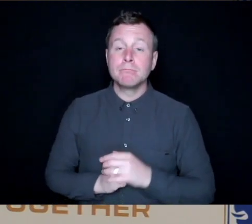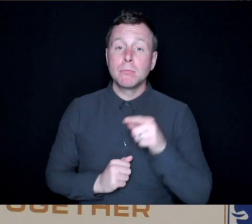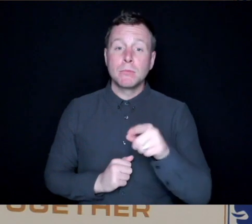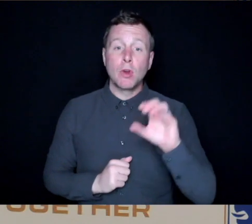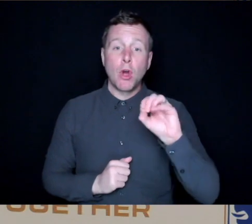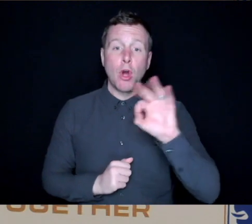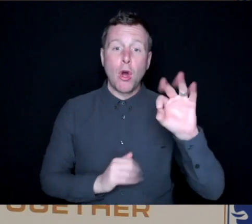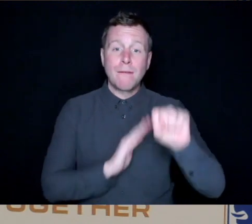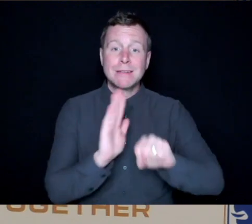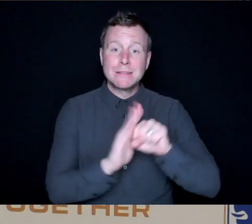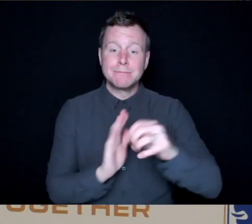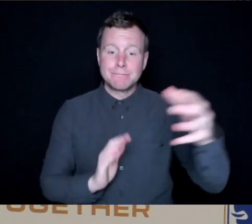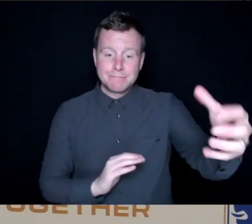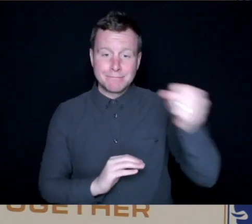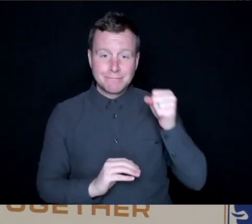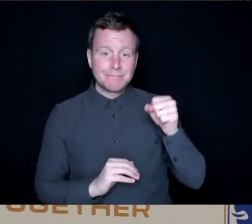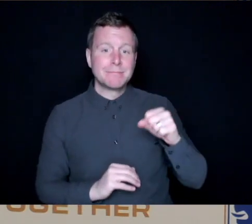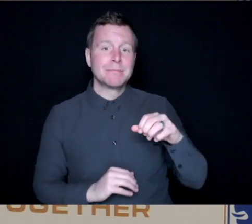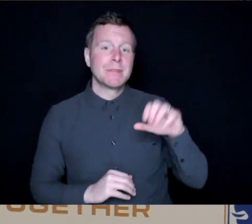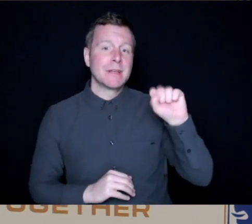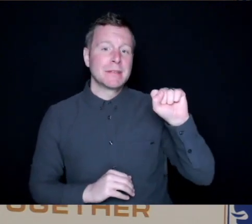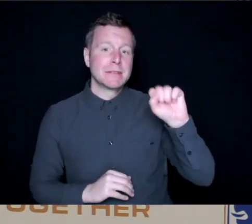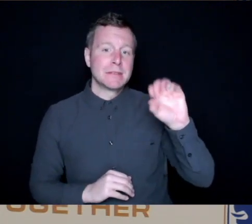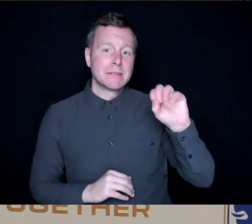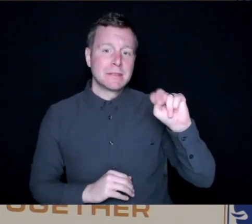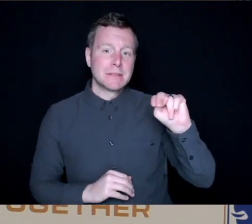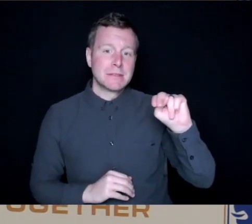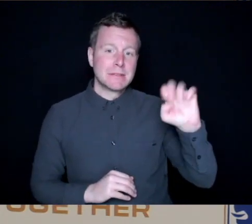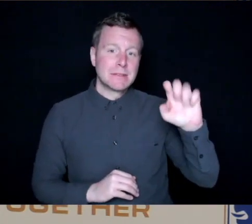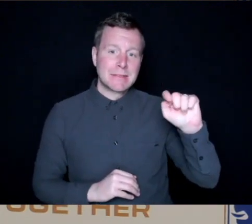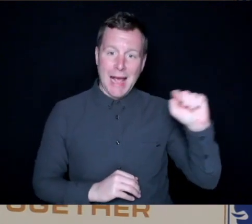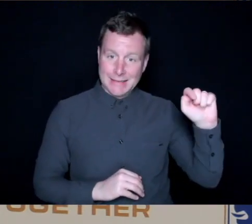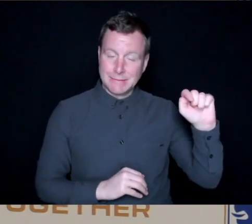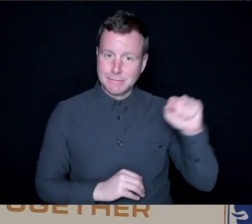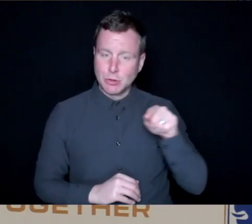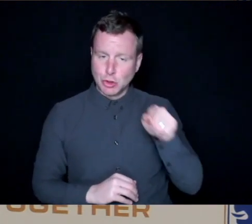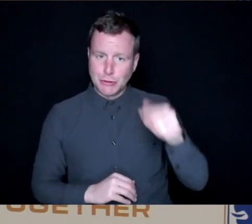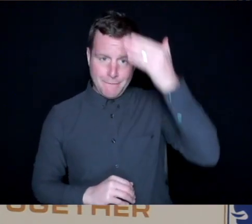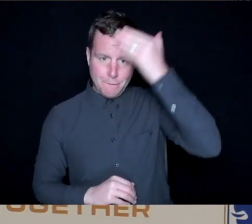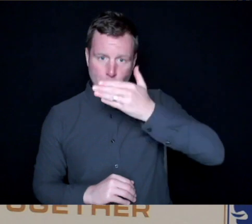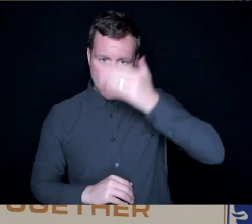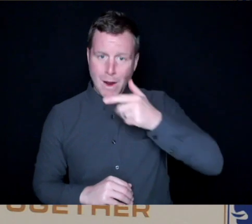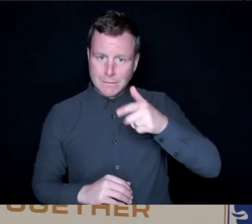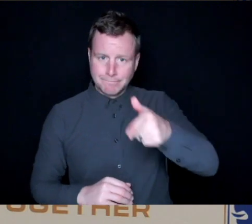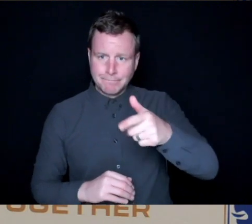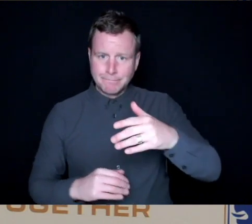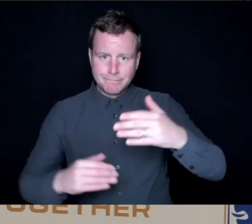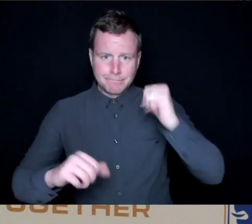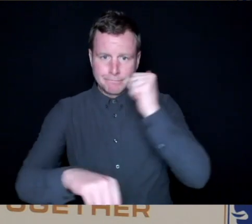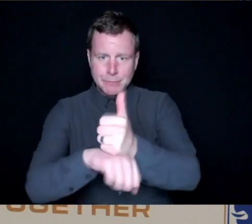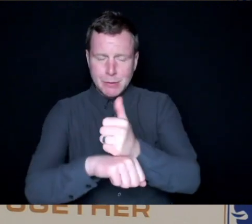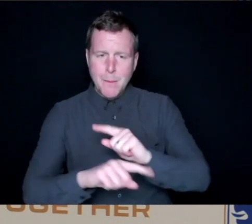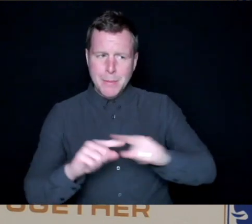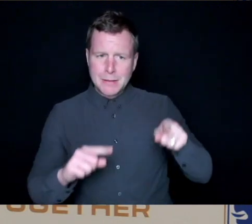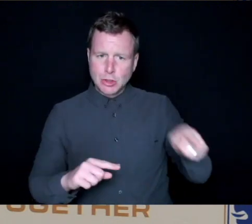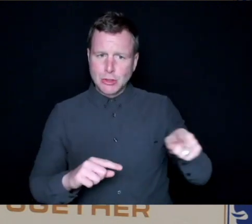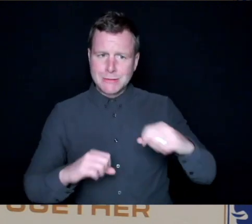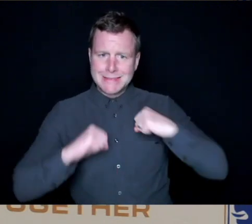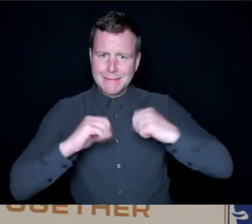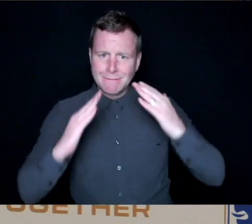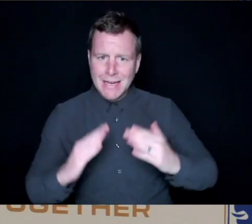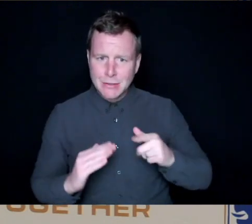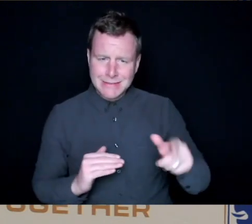One of your big off-season moves was acquiring Emily Sonnet. Yeah. Tonight, first minute, she's right up front. She's listed as a defender on the sheet, but she seemed to be playing